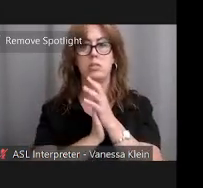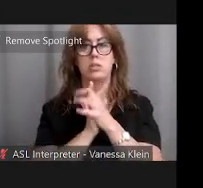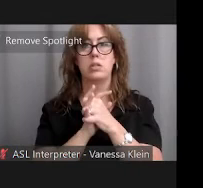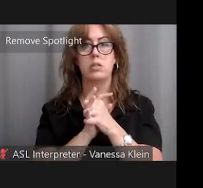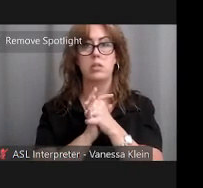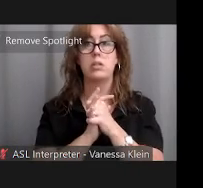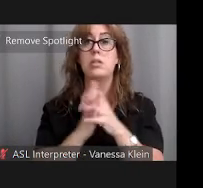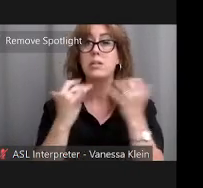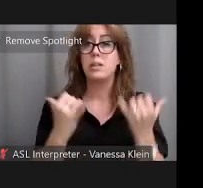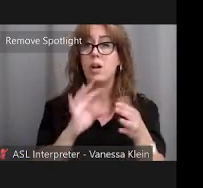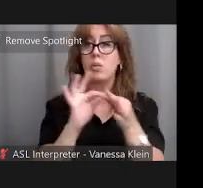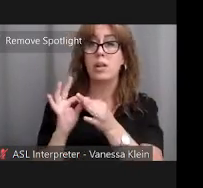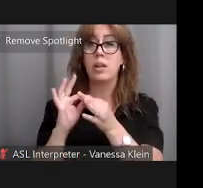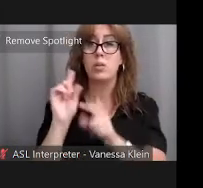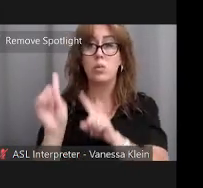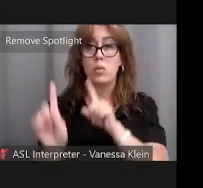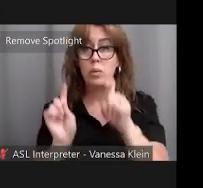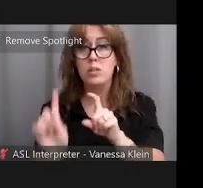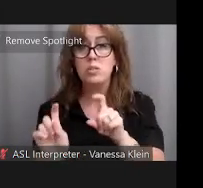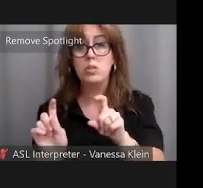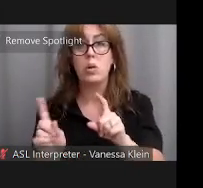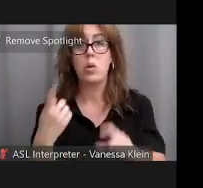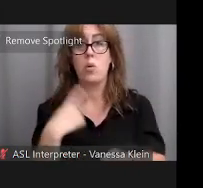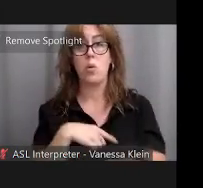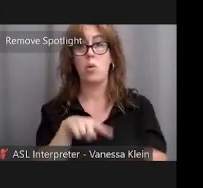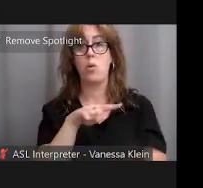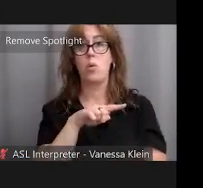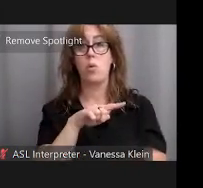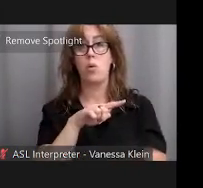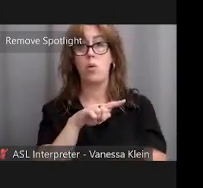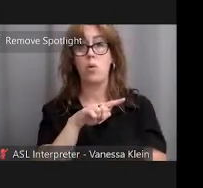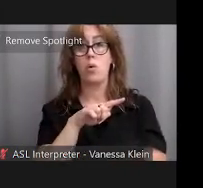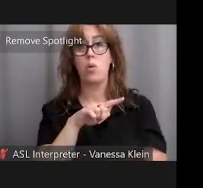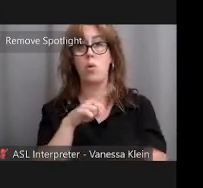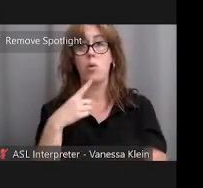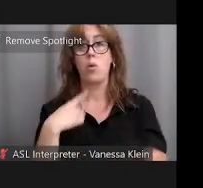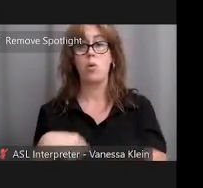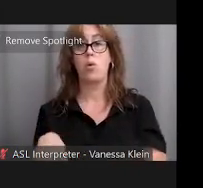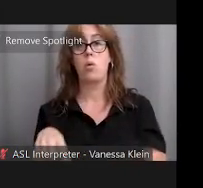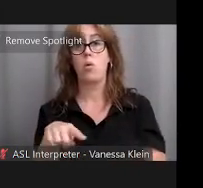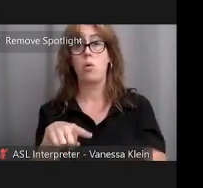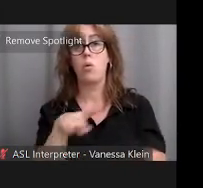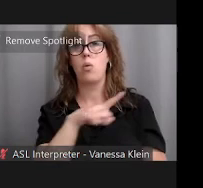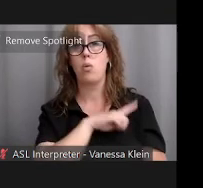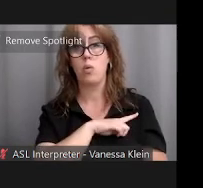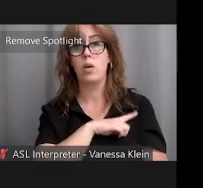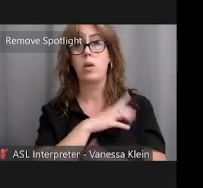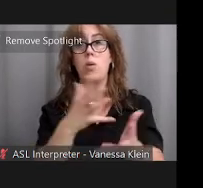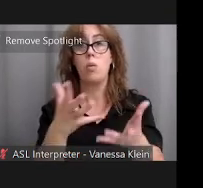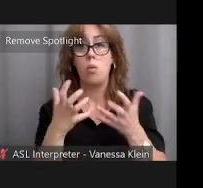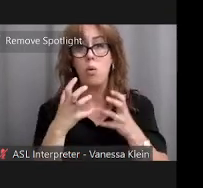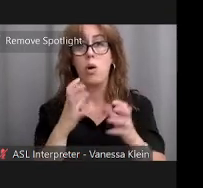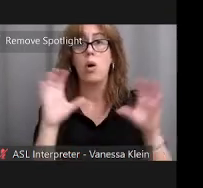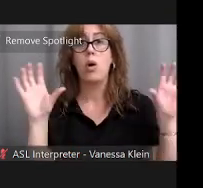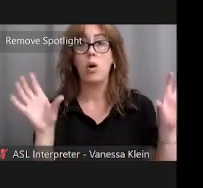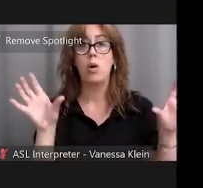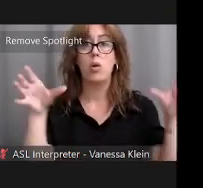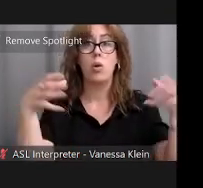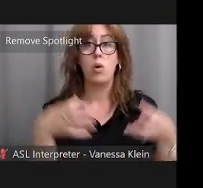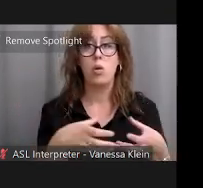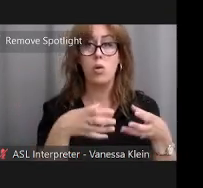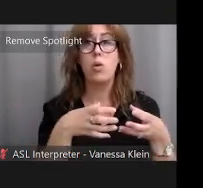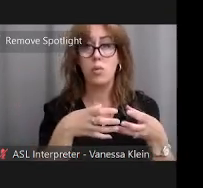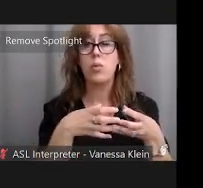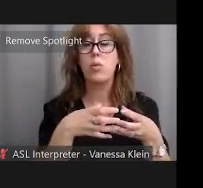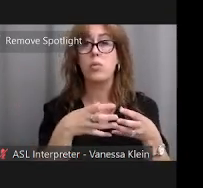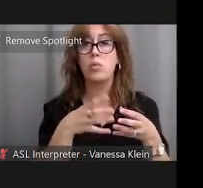we want that the constitution must have inside the arts, as a right. So